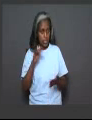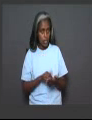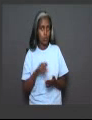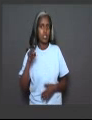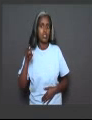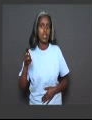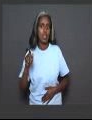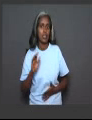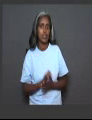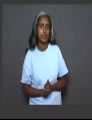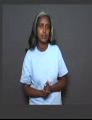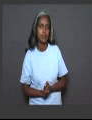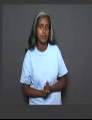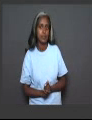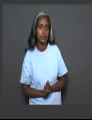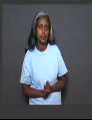3,000x.